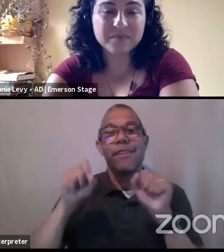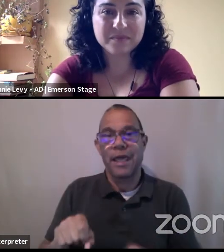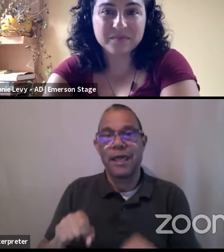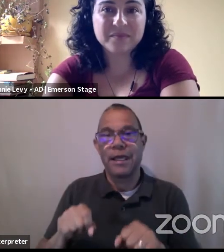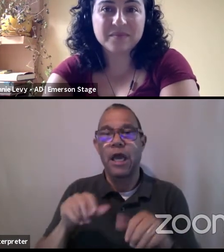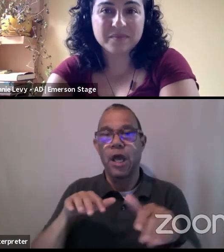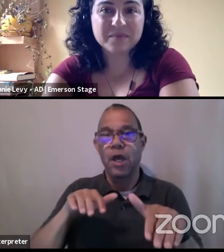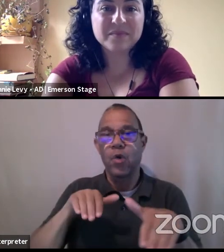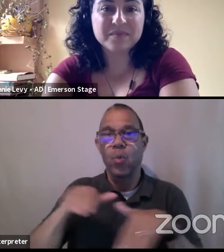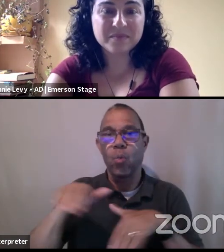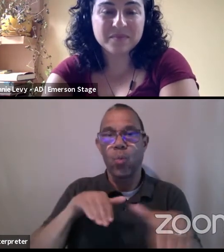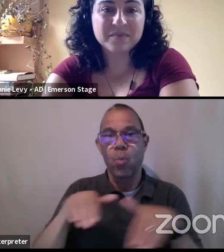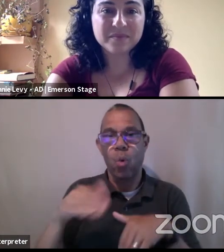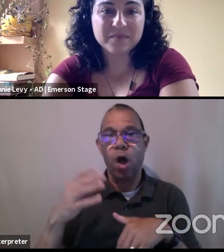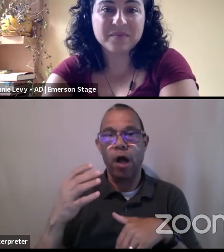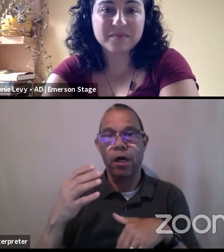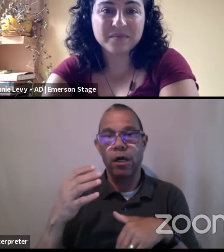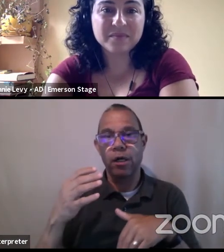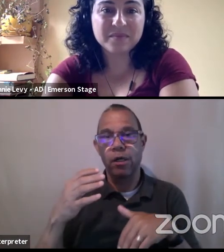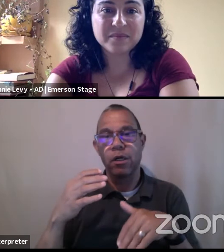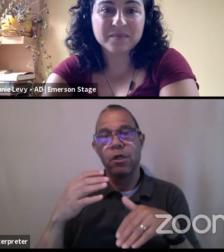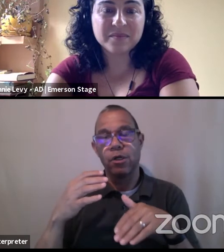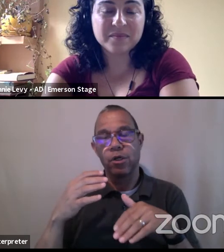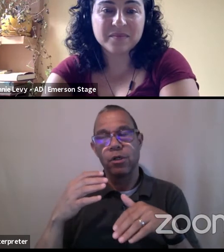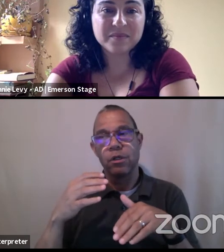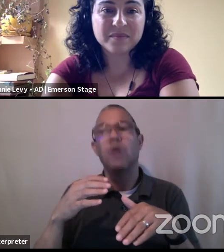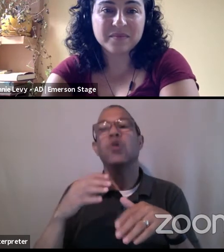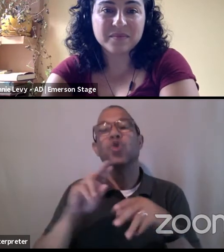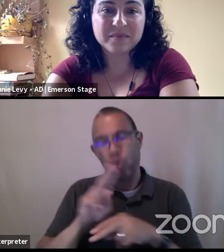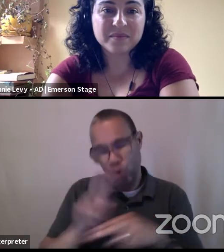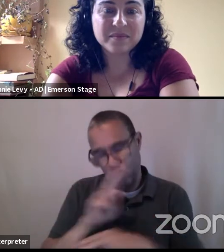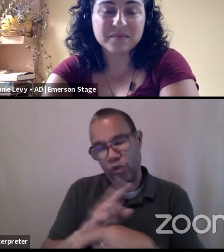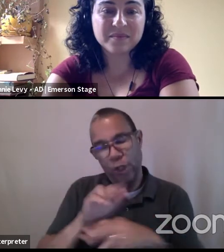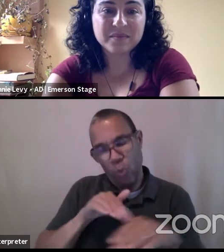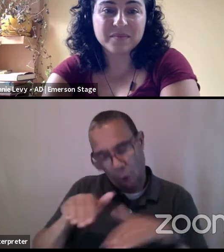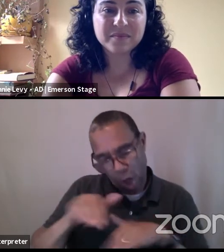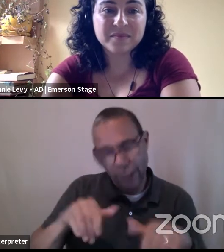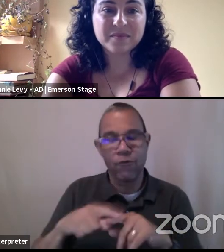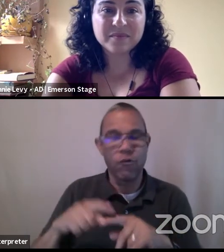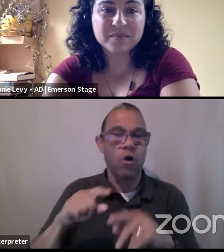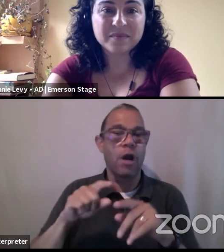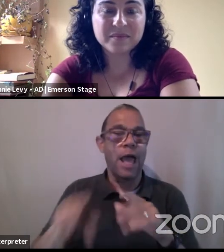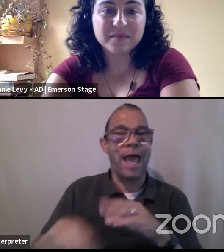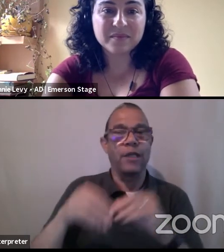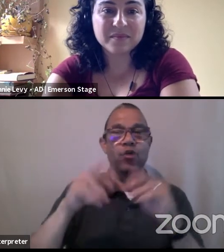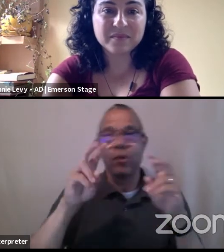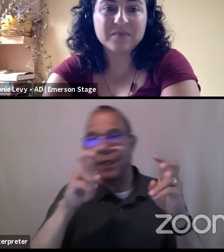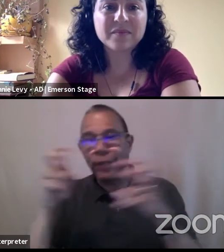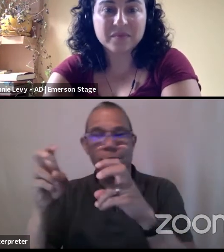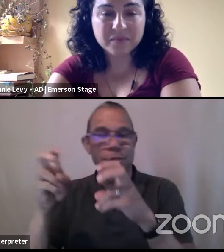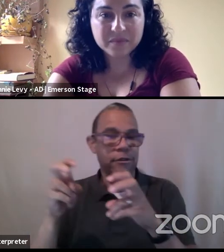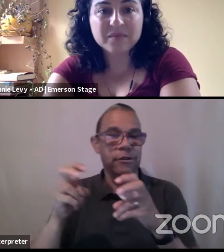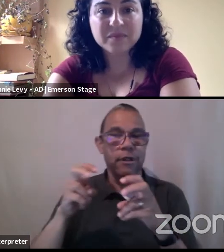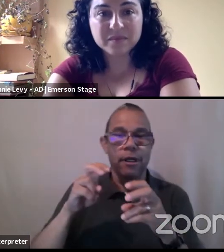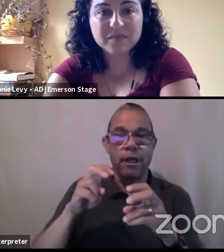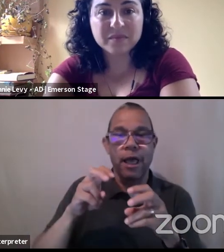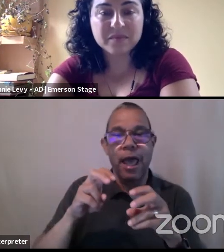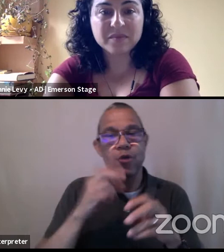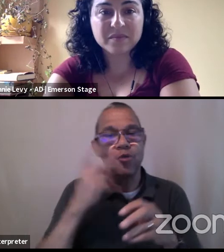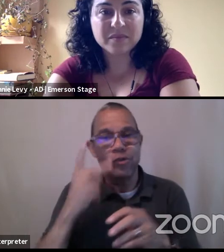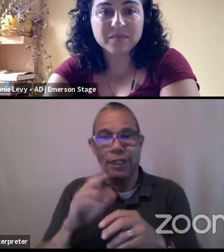visual presentation on the stage. And at the same time, you get to see their physicality, their relationships